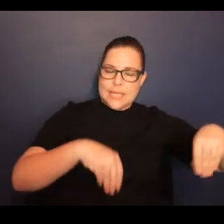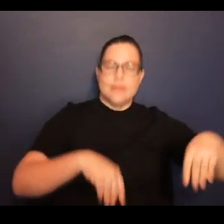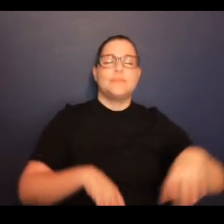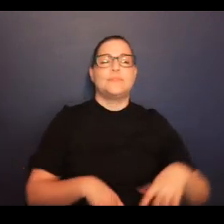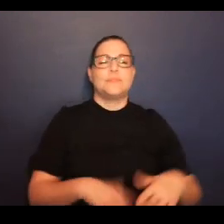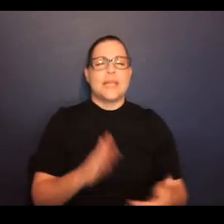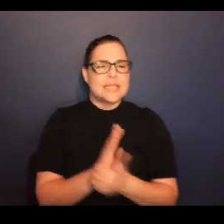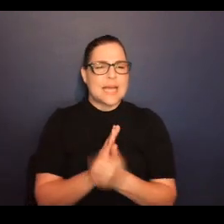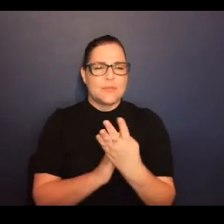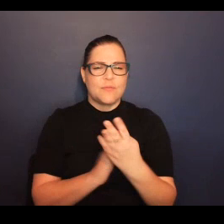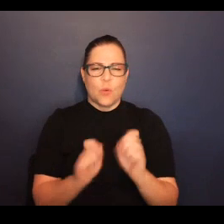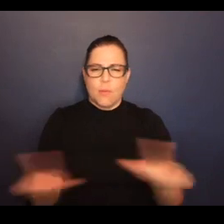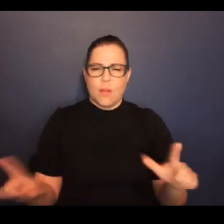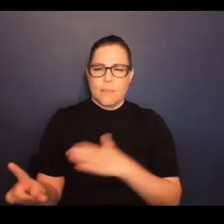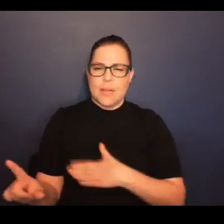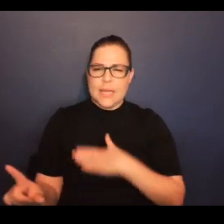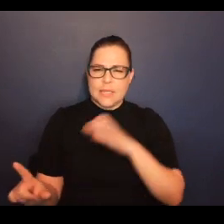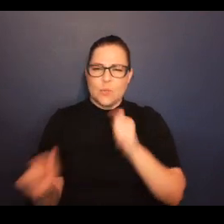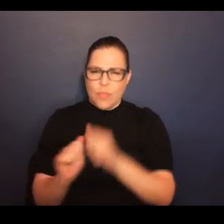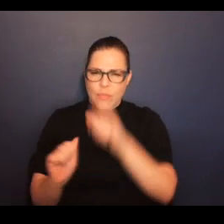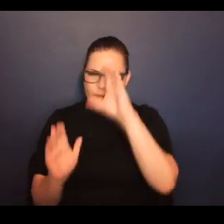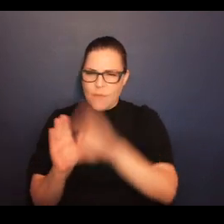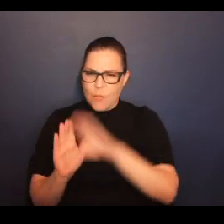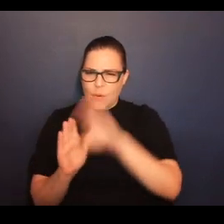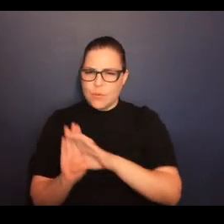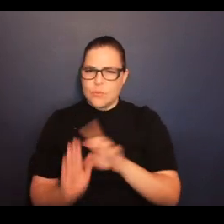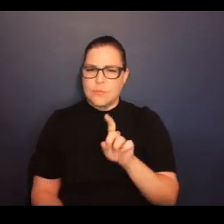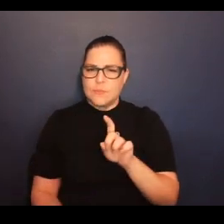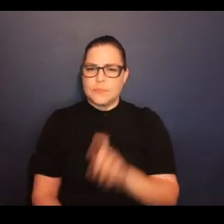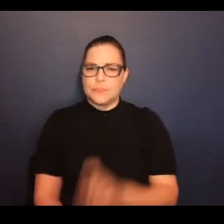Attachment four. The photos.